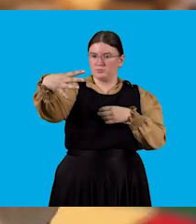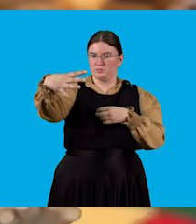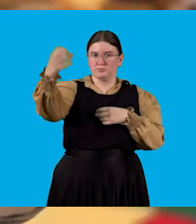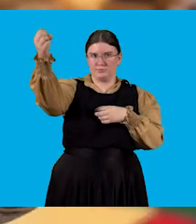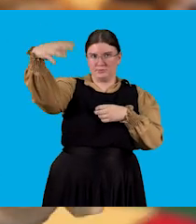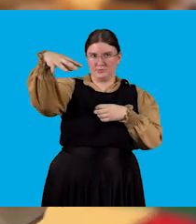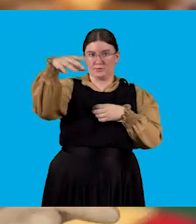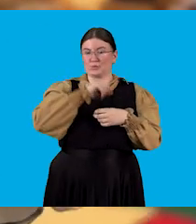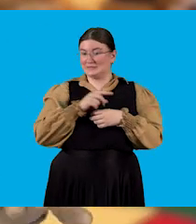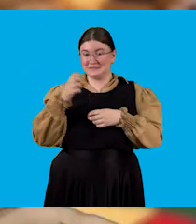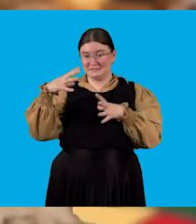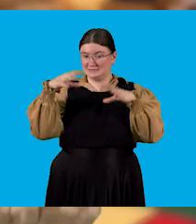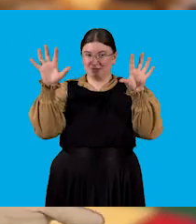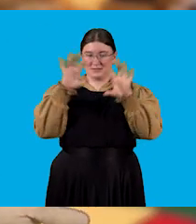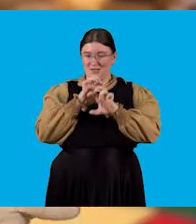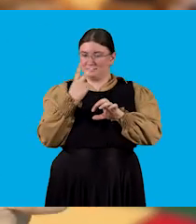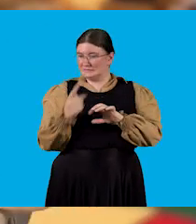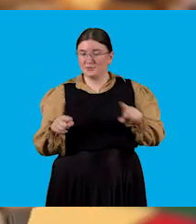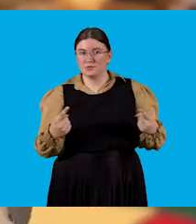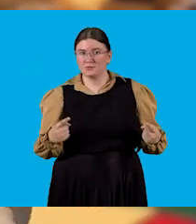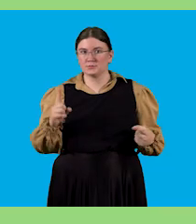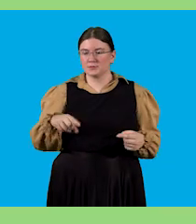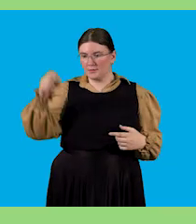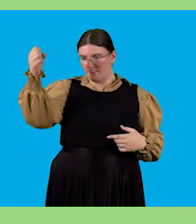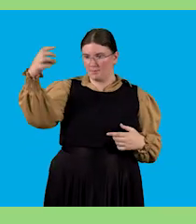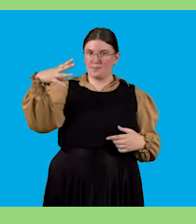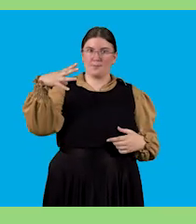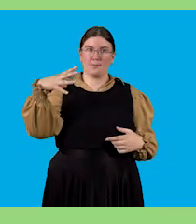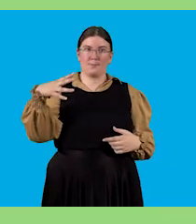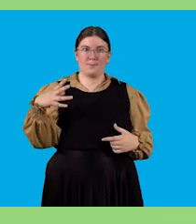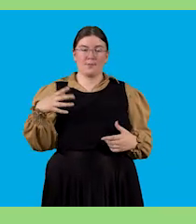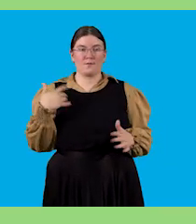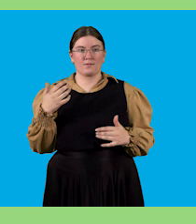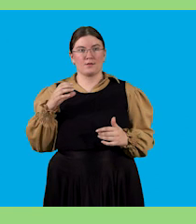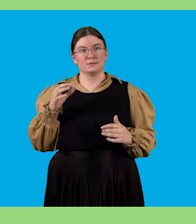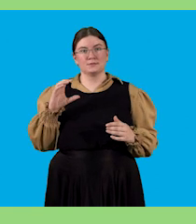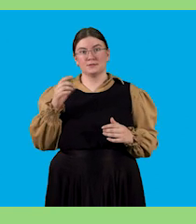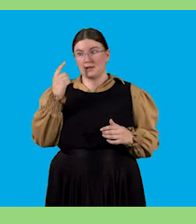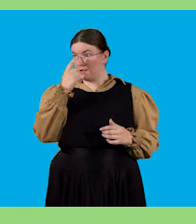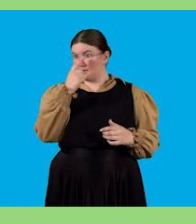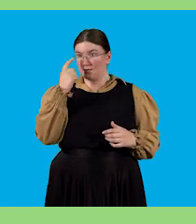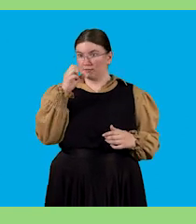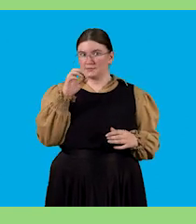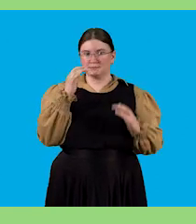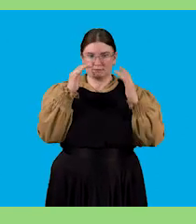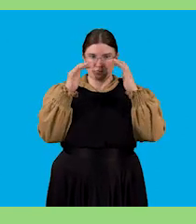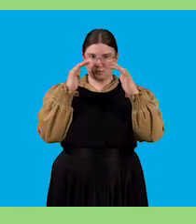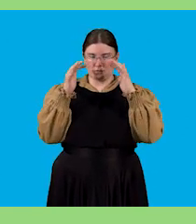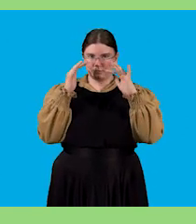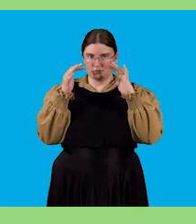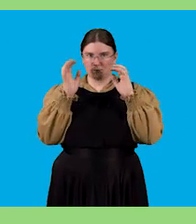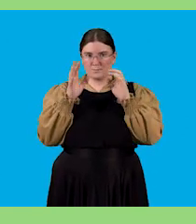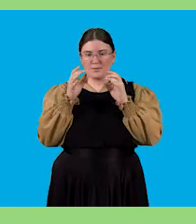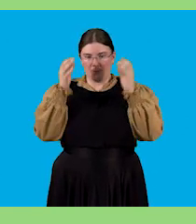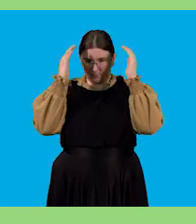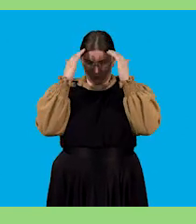in order for you to see that object that is in front of you. And then cells are stimulated within the eye, and these cells tell the